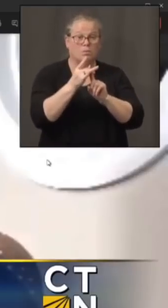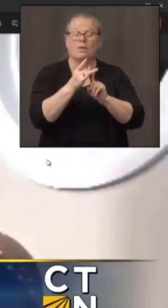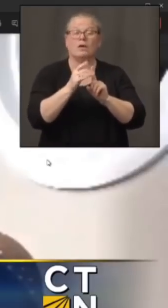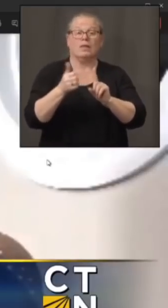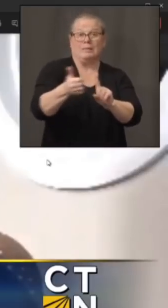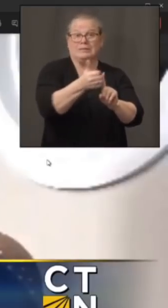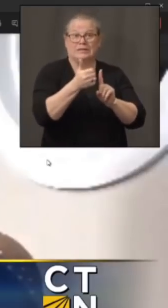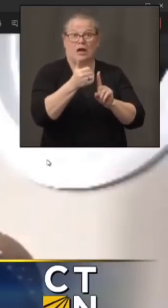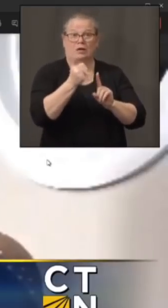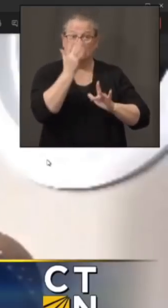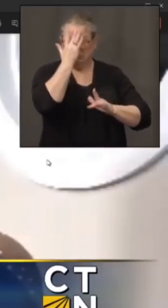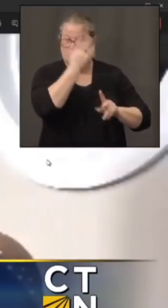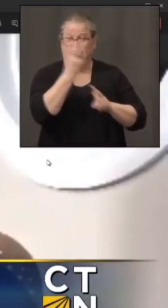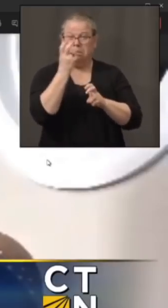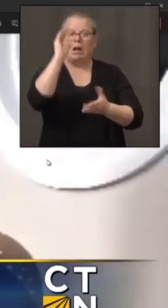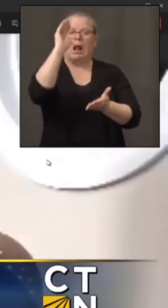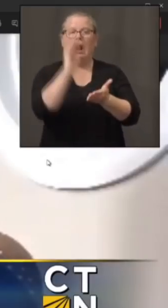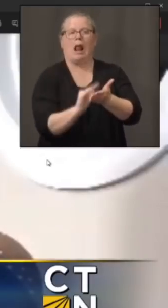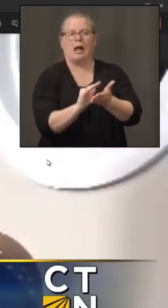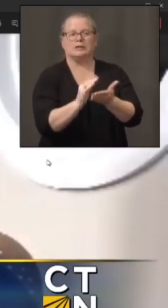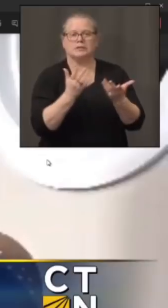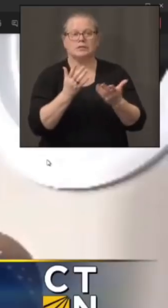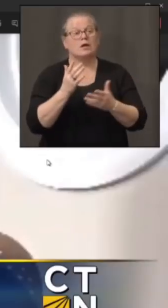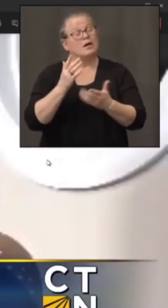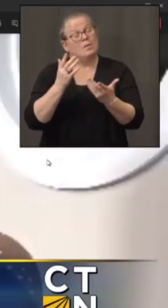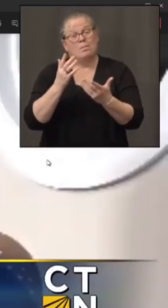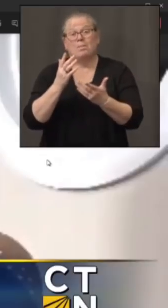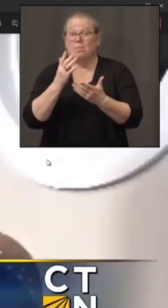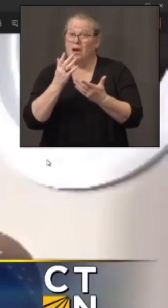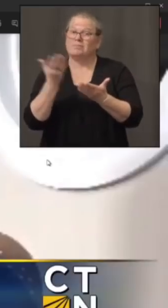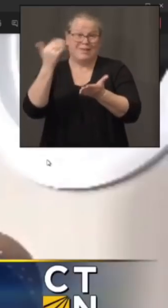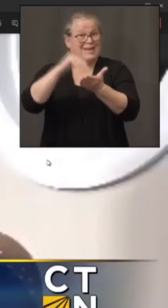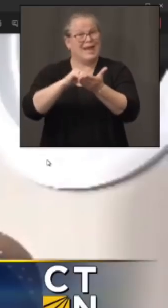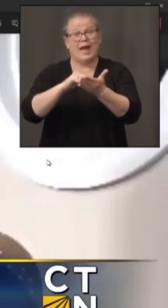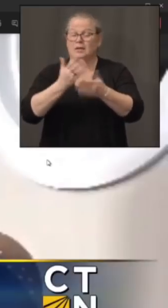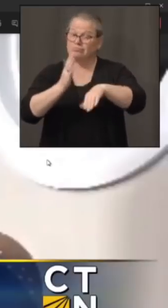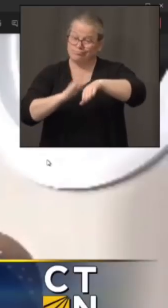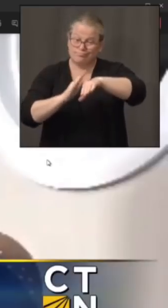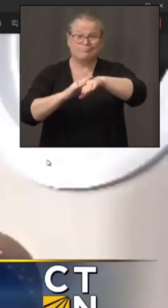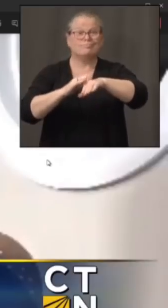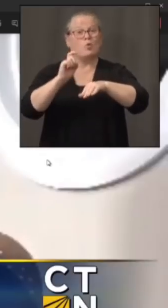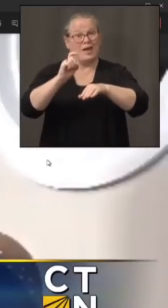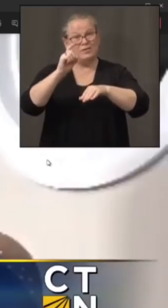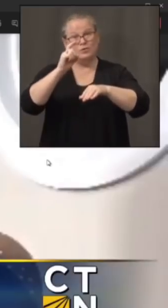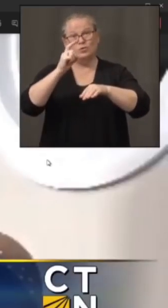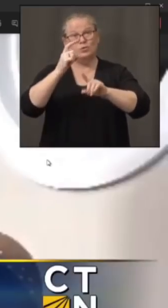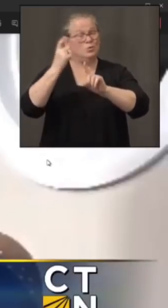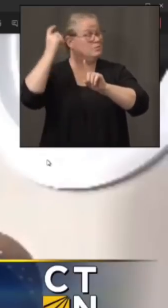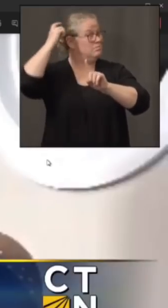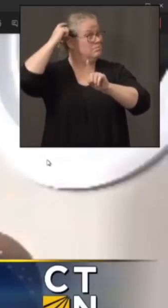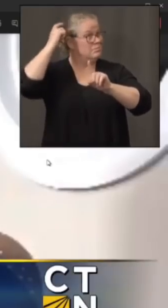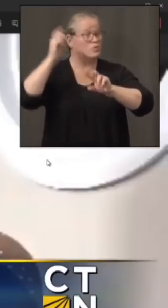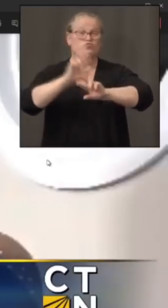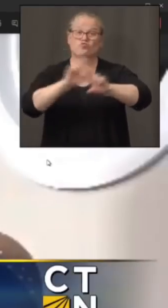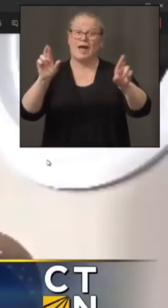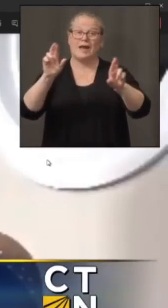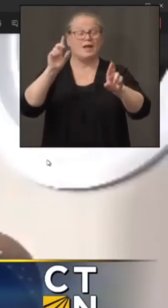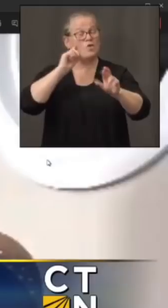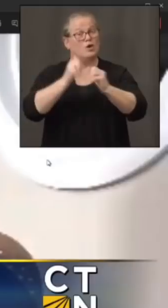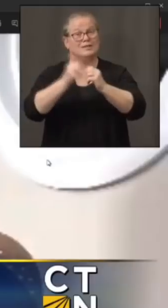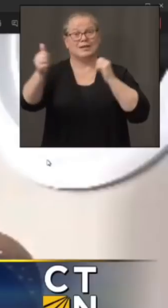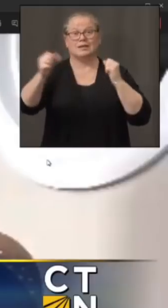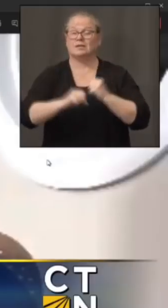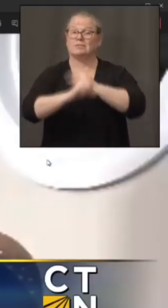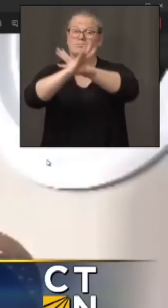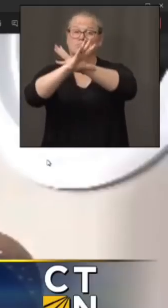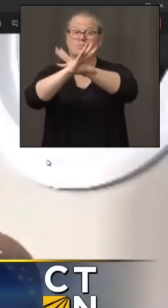to go to a distance model. I think the more we can keep kids in the classroom, the better. We should absolutely be taking steps to make sure we have a spring school semester.